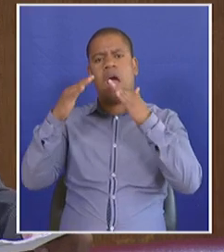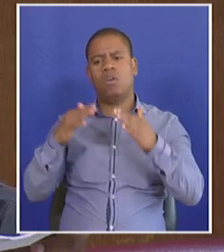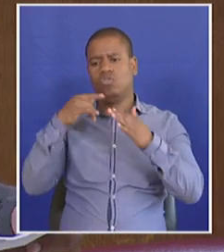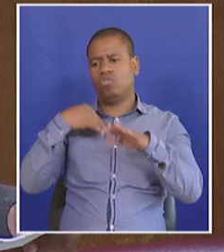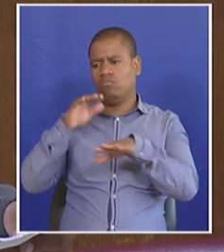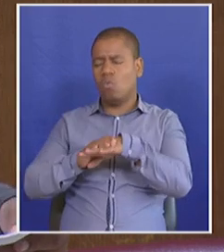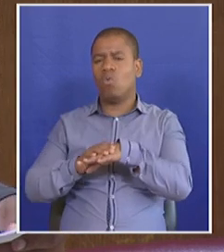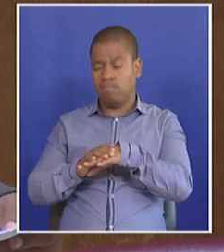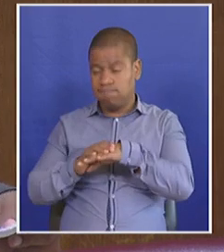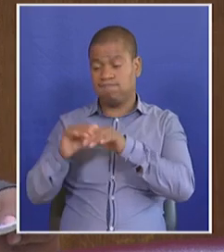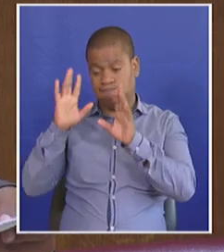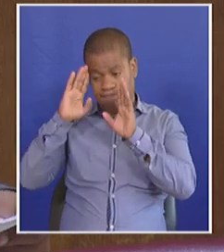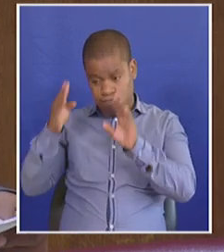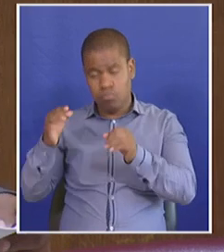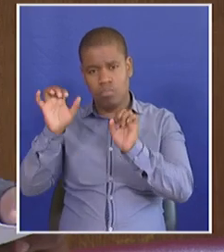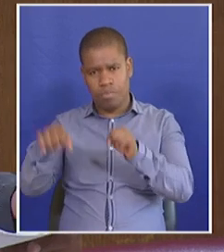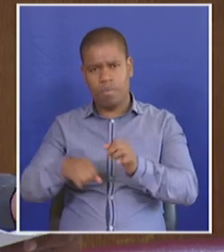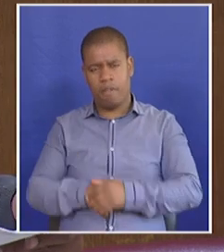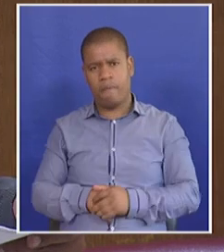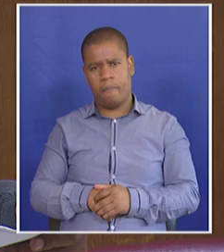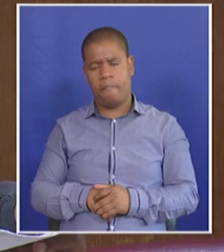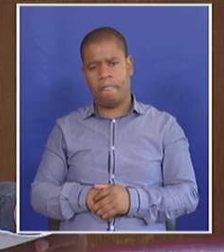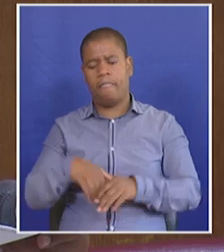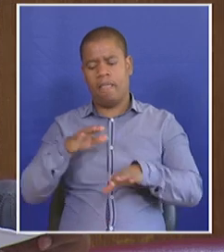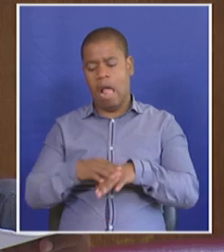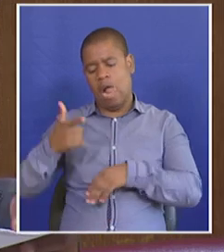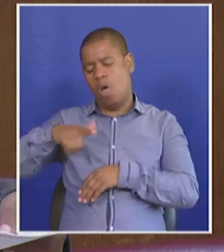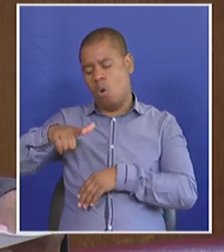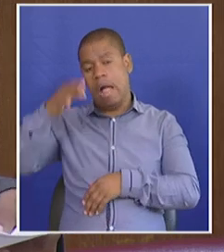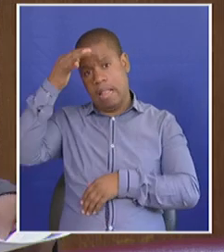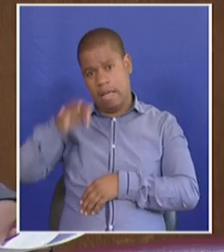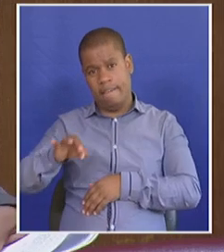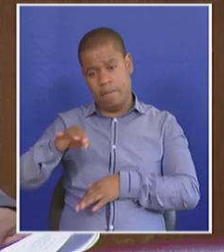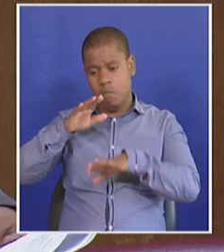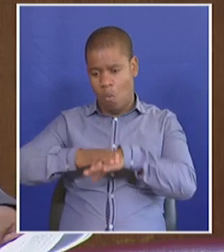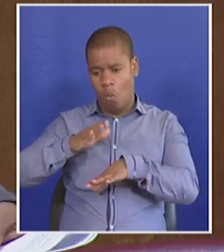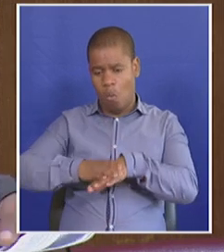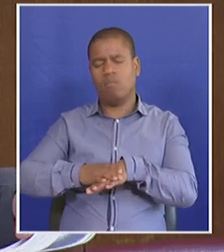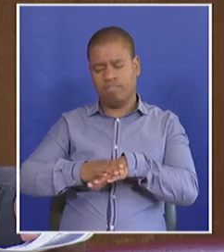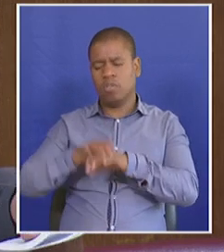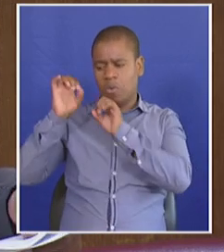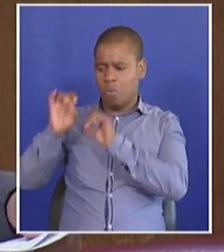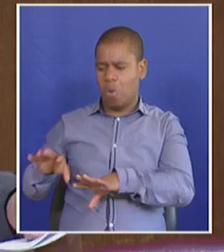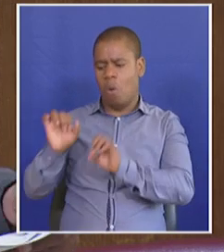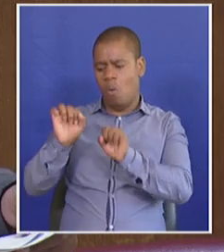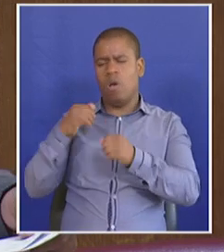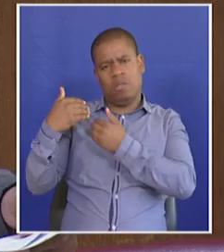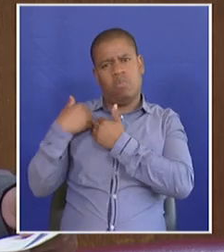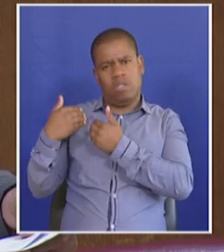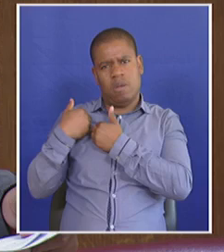abalone poaching a serious crime. Now we have local government, through negligence of their core functions, responsible for most